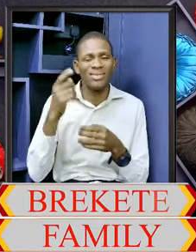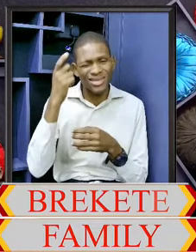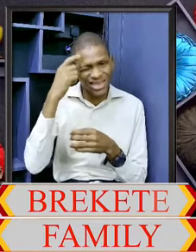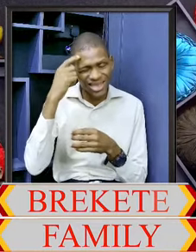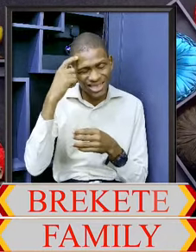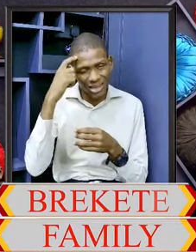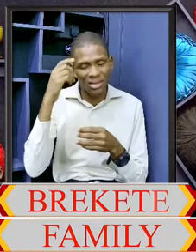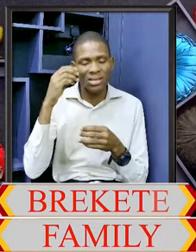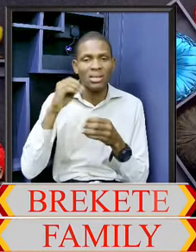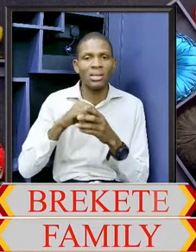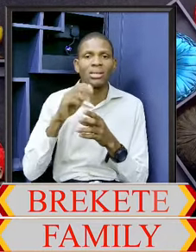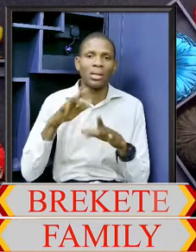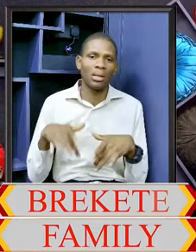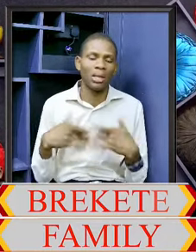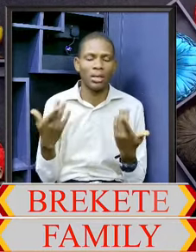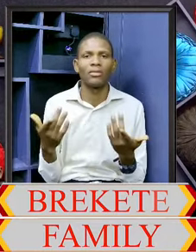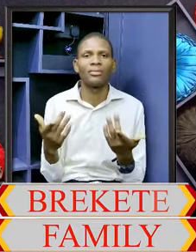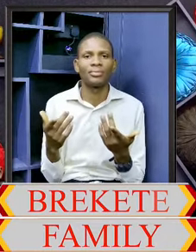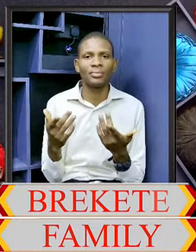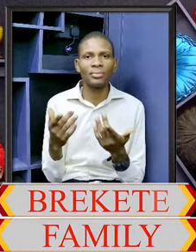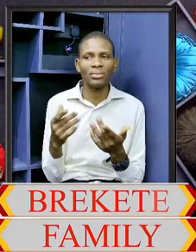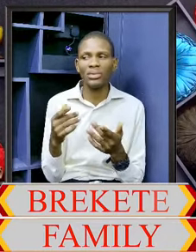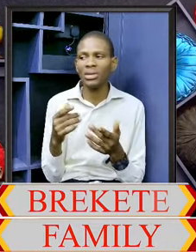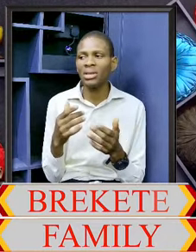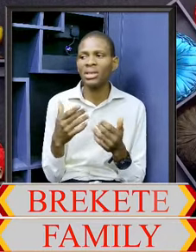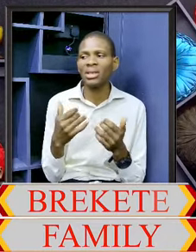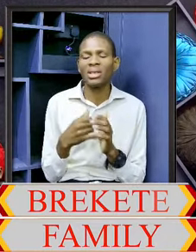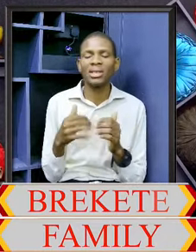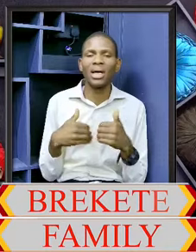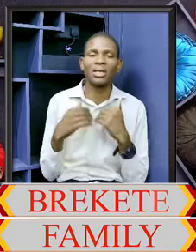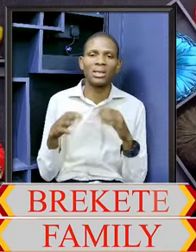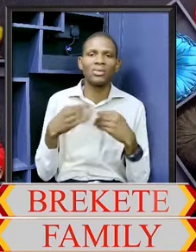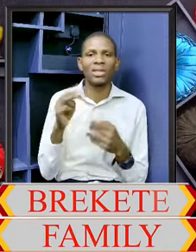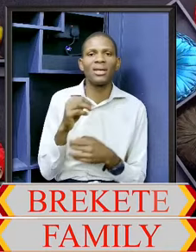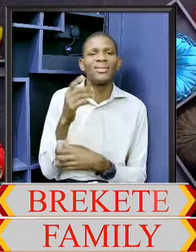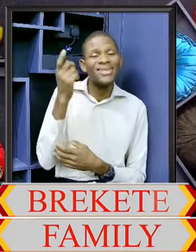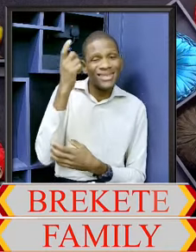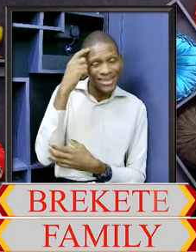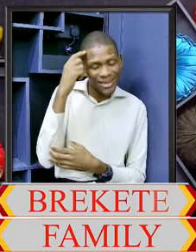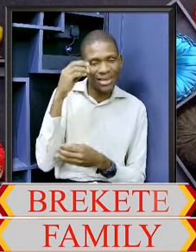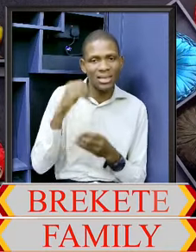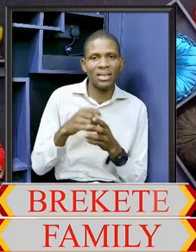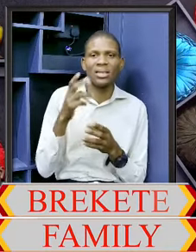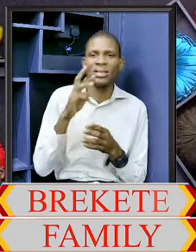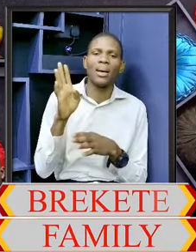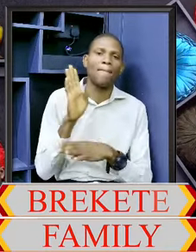This program, Brekete Family. Now waiting don't give them sense in their businesses. Yes.